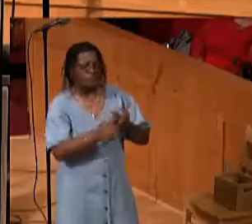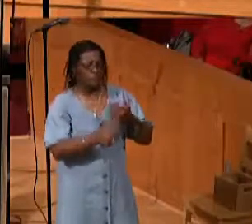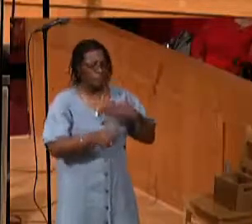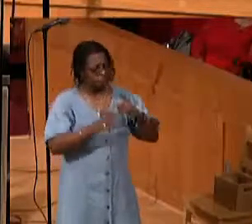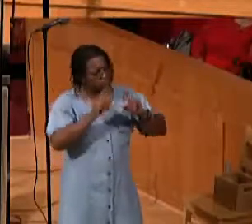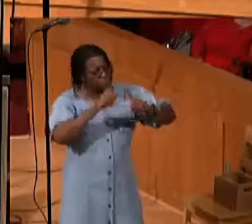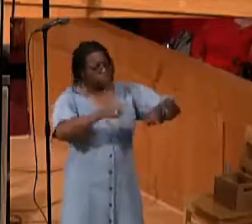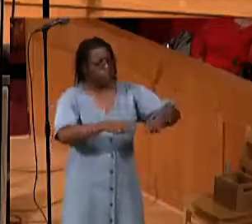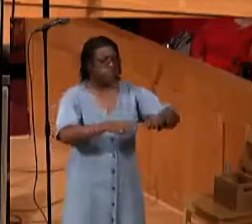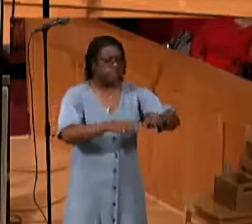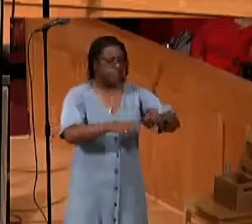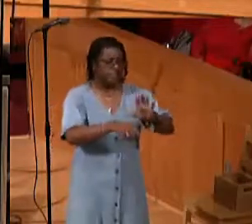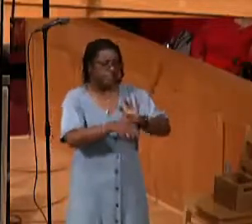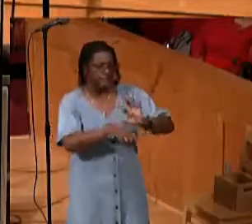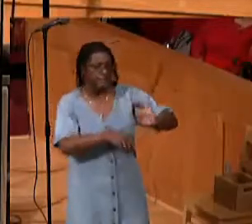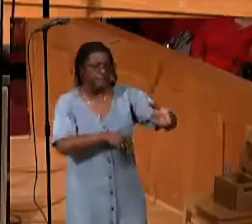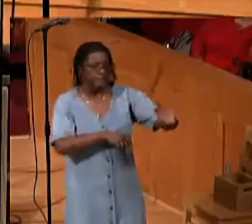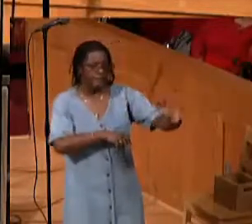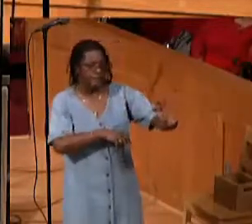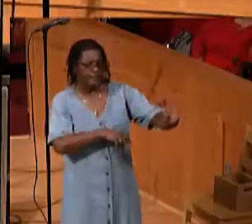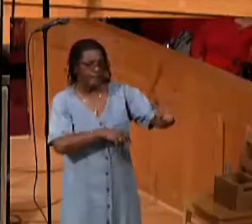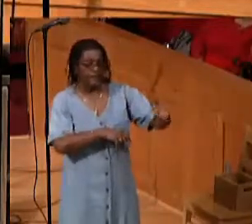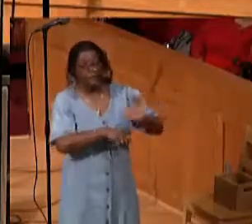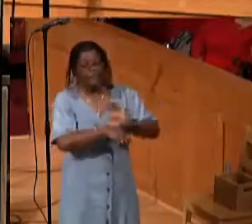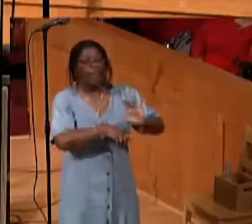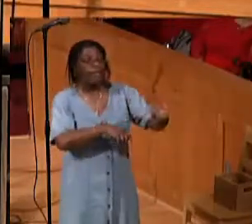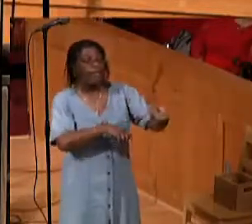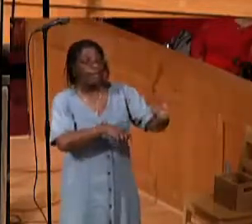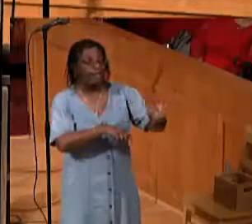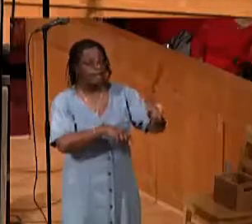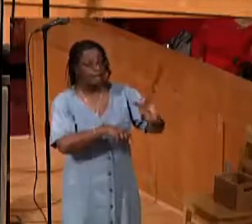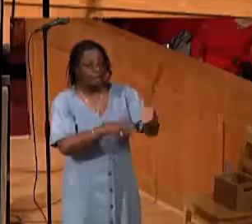service. That's all wonderful Christian people.